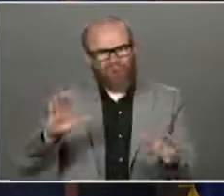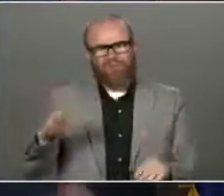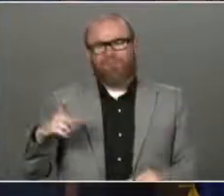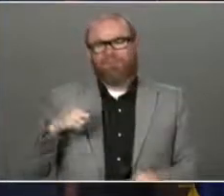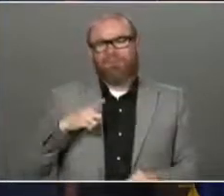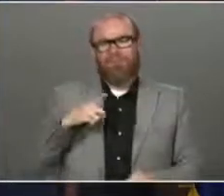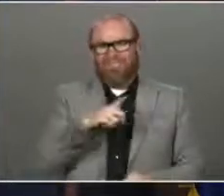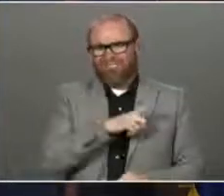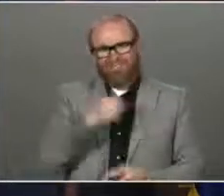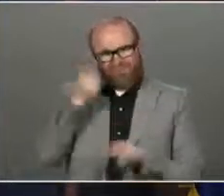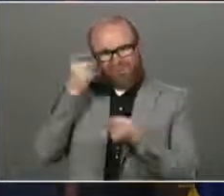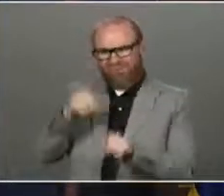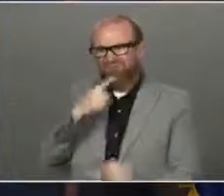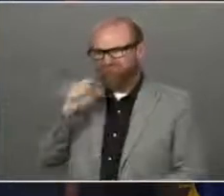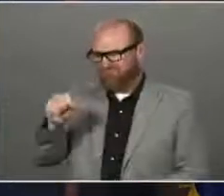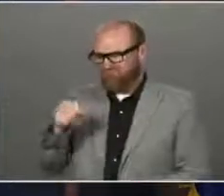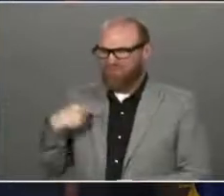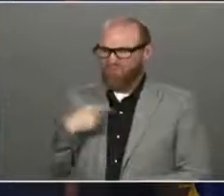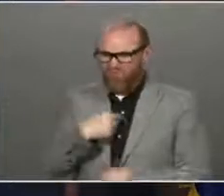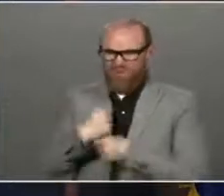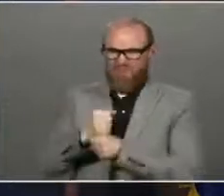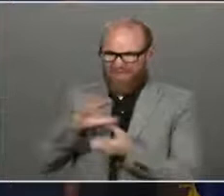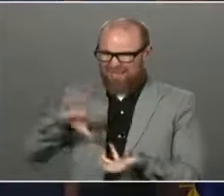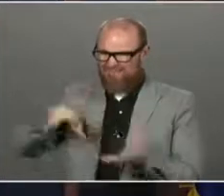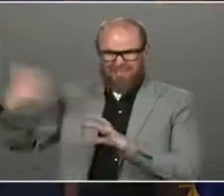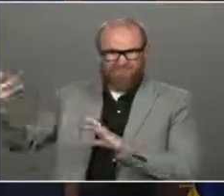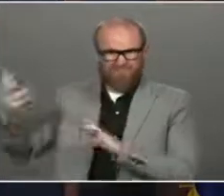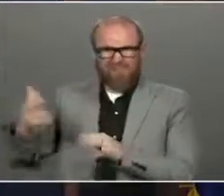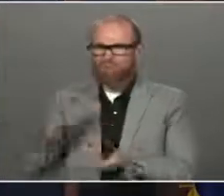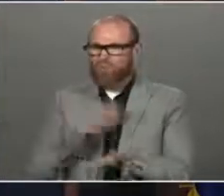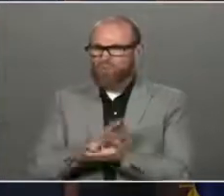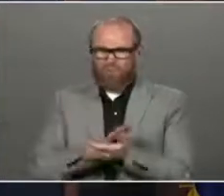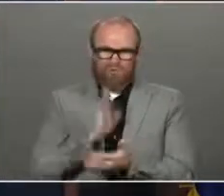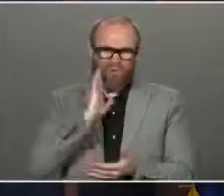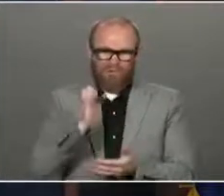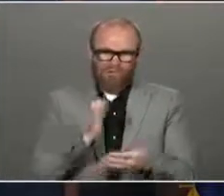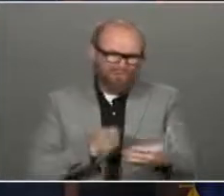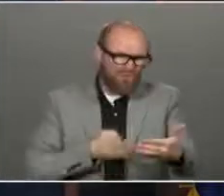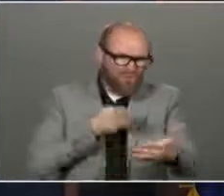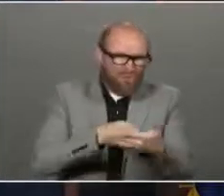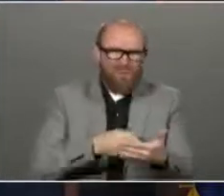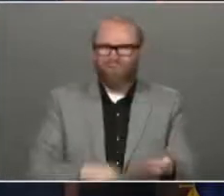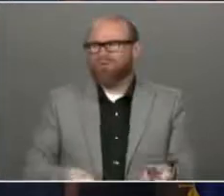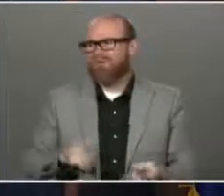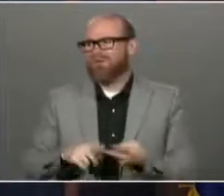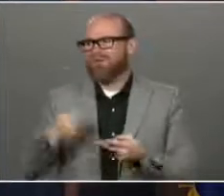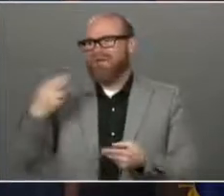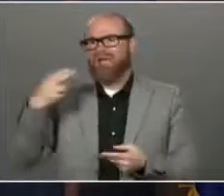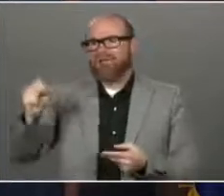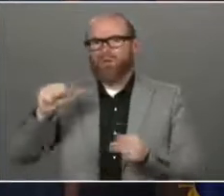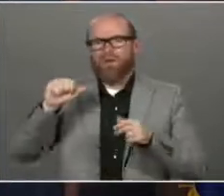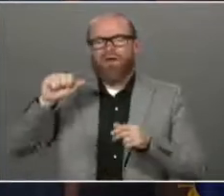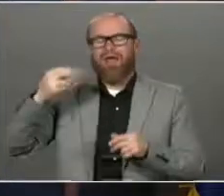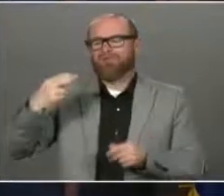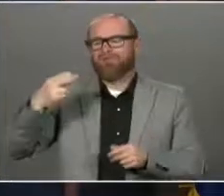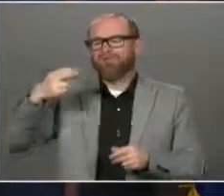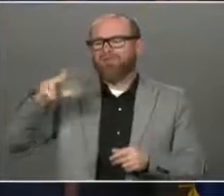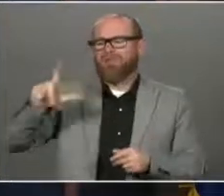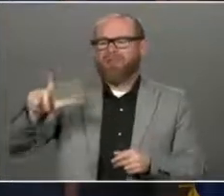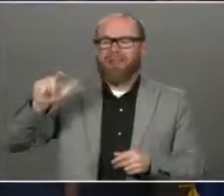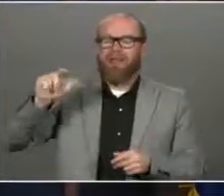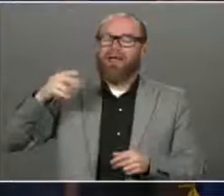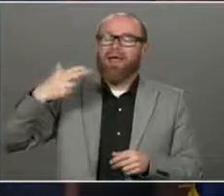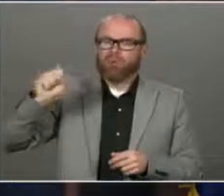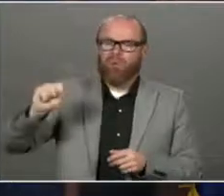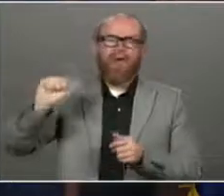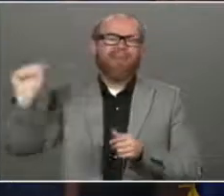like, we made a mess and schools are going to get sued and they're going to go bankrupt. The High School Athletic Association is going to go bankrupt. And so they